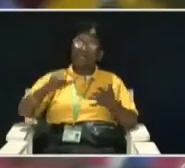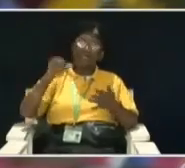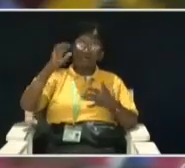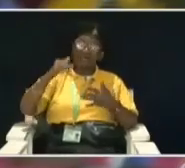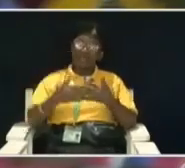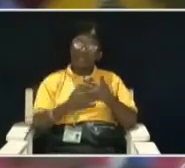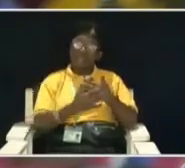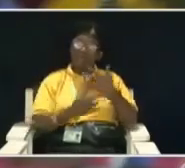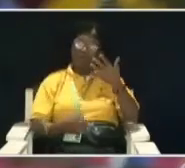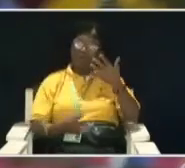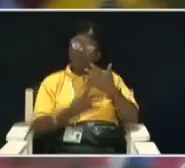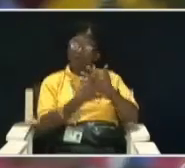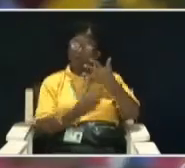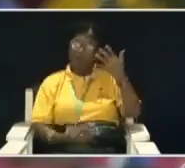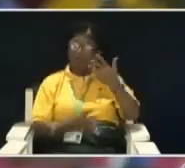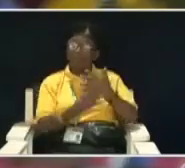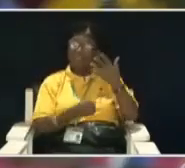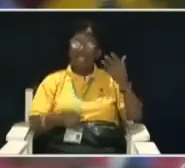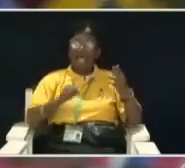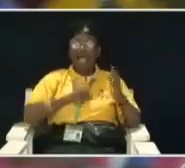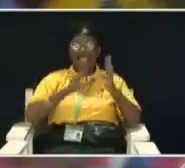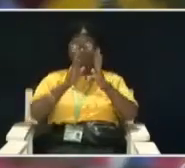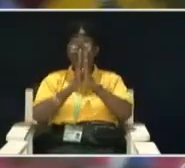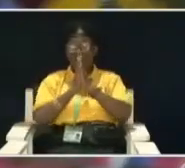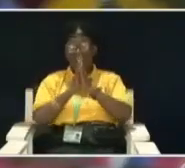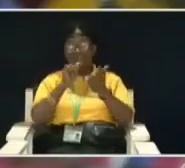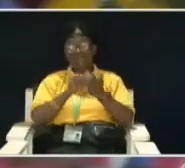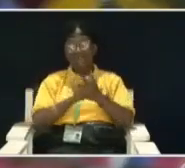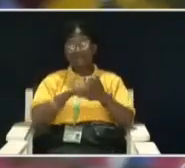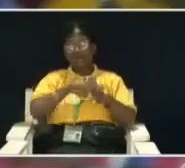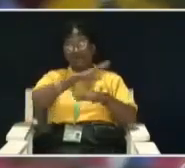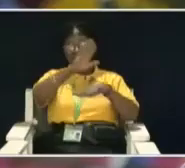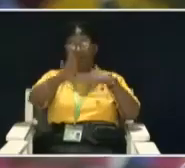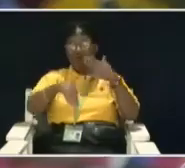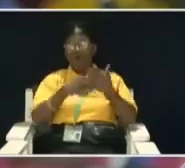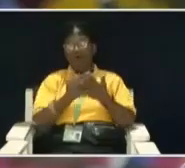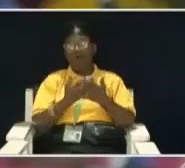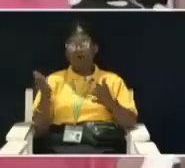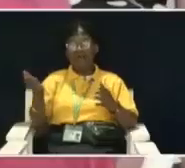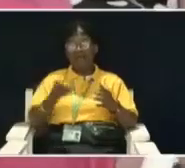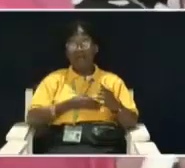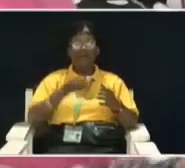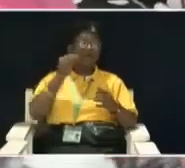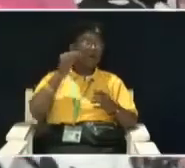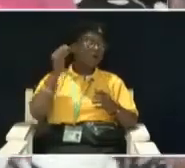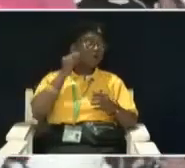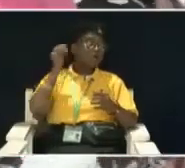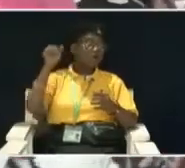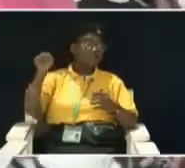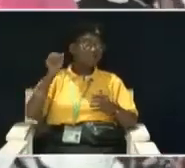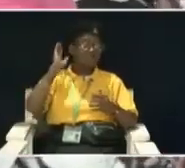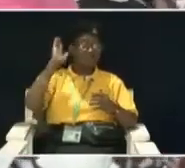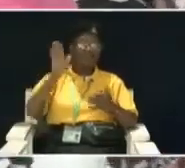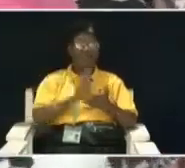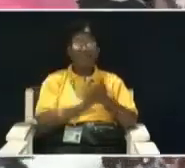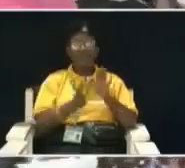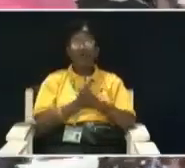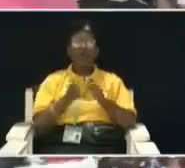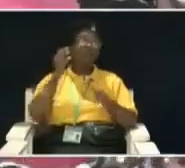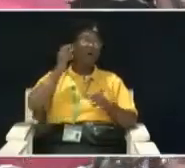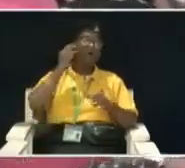Christ that all our homes will become homes of the living God.